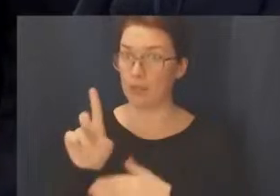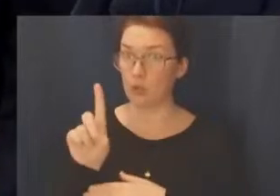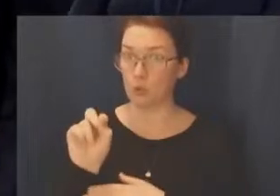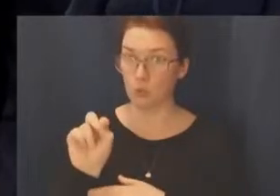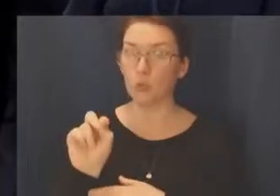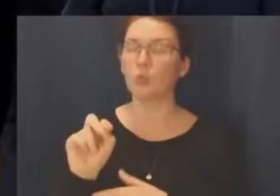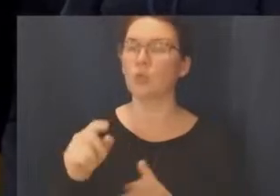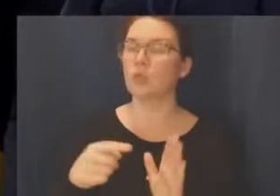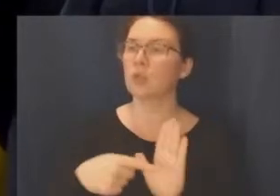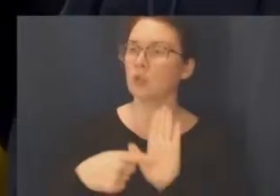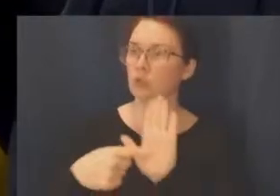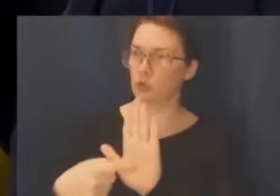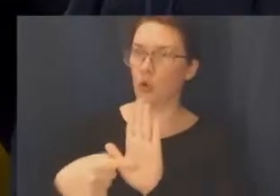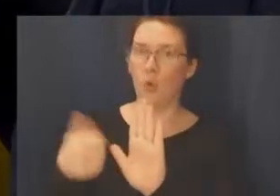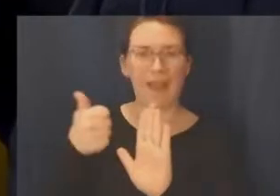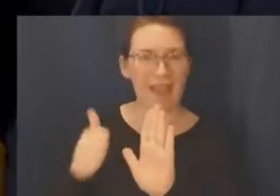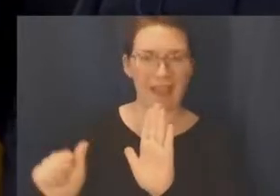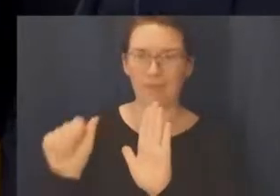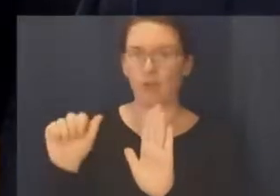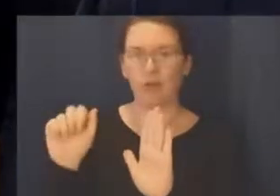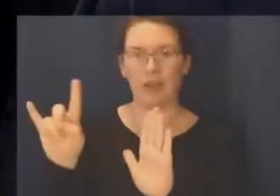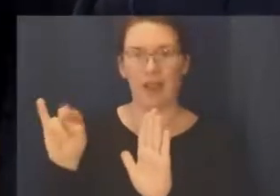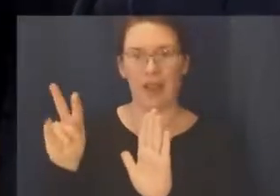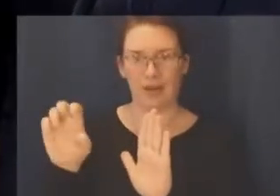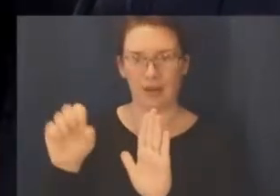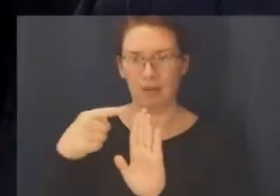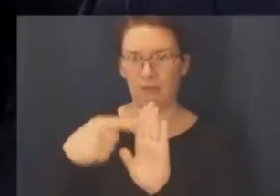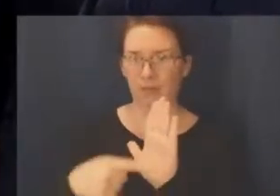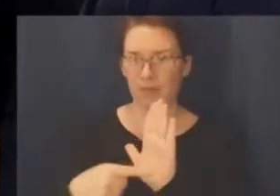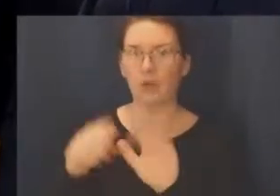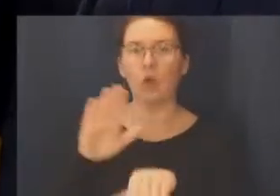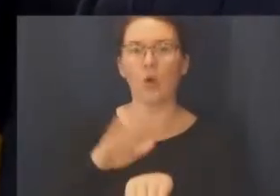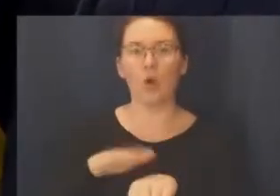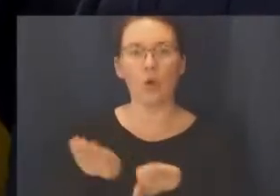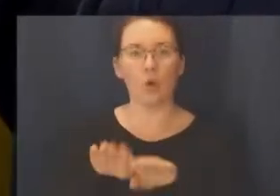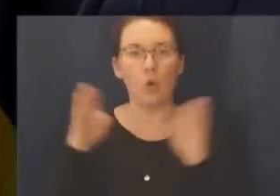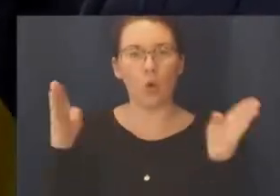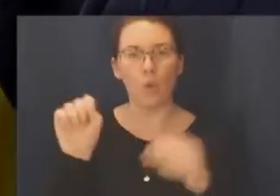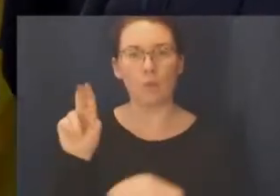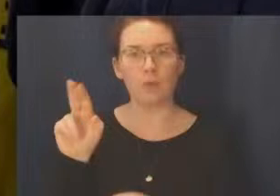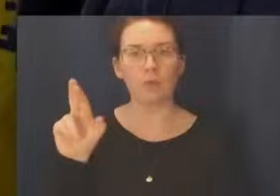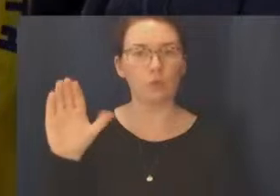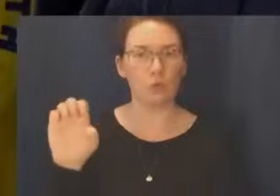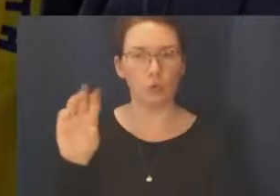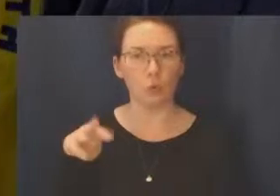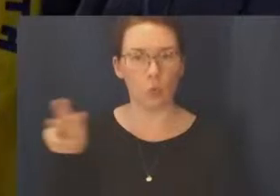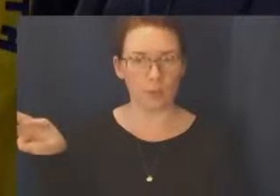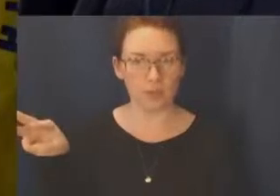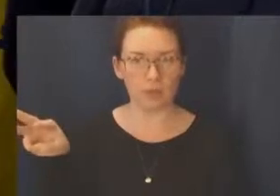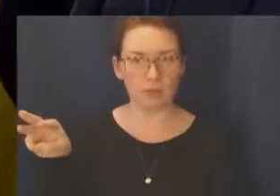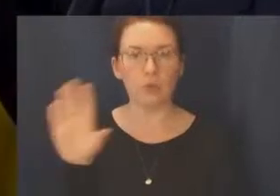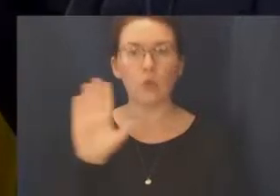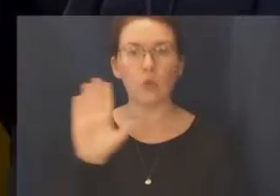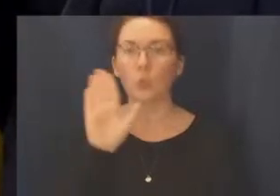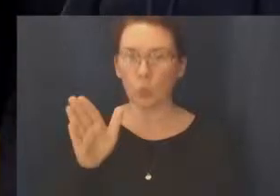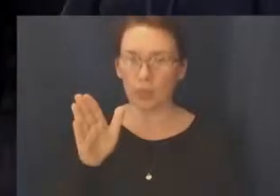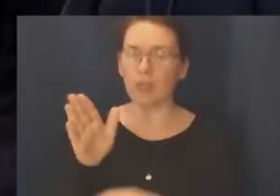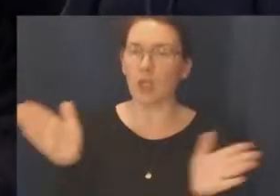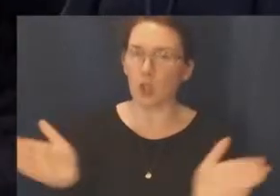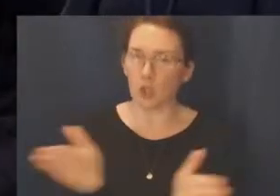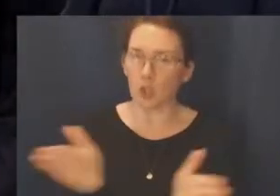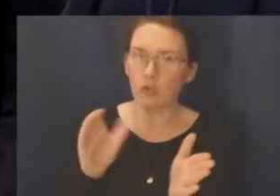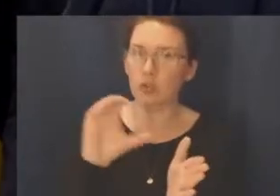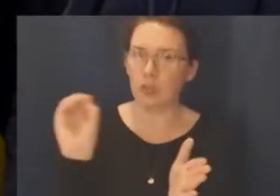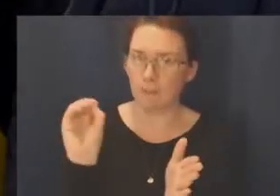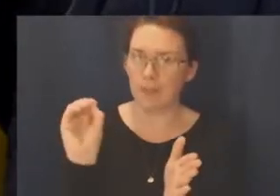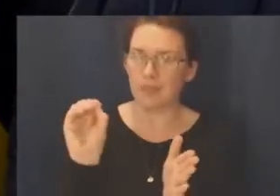on an open source website. So that, and we're going to encourage companies that develop apps. There